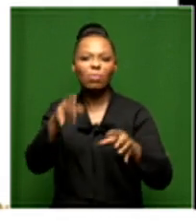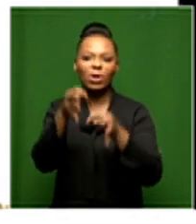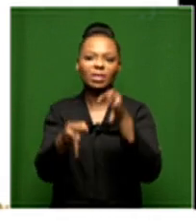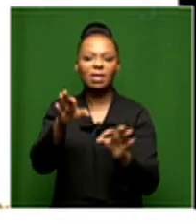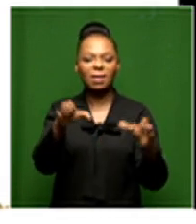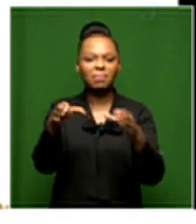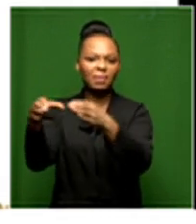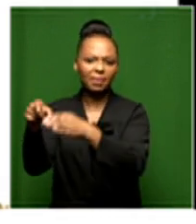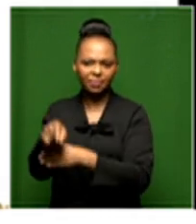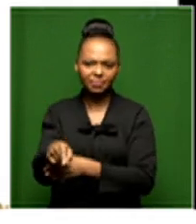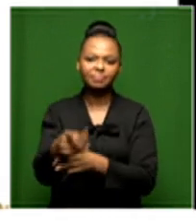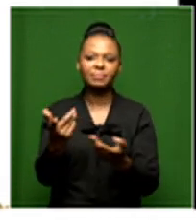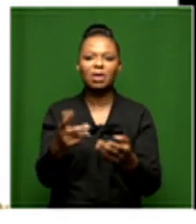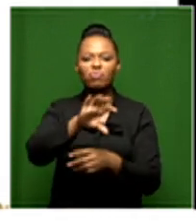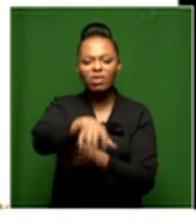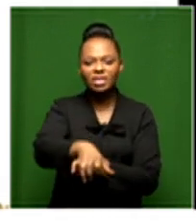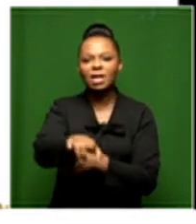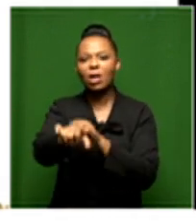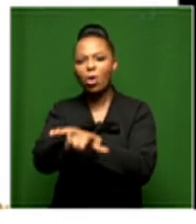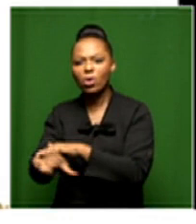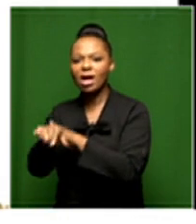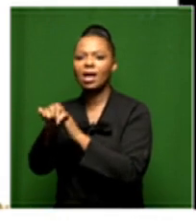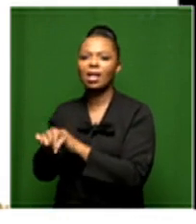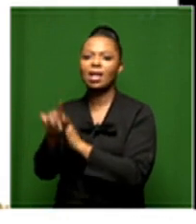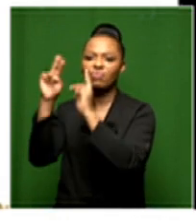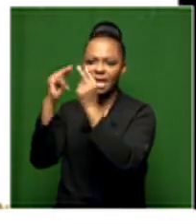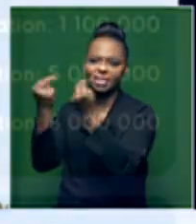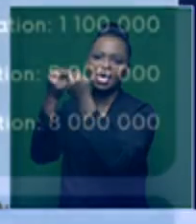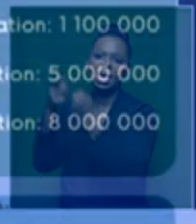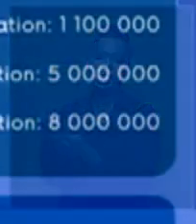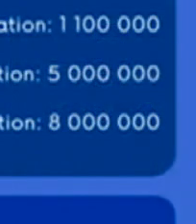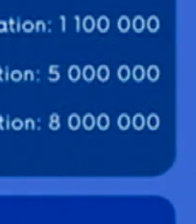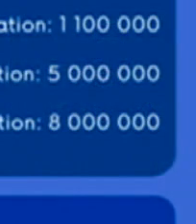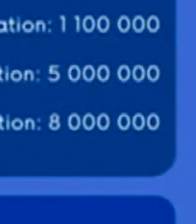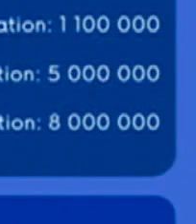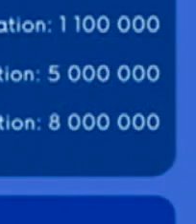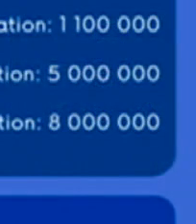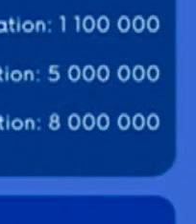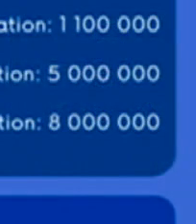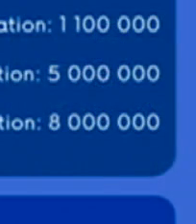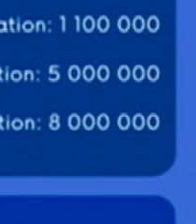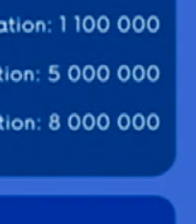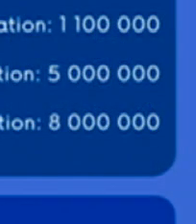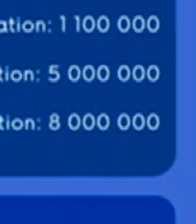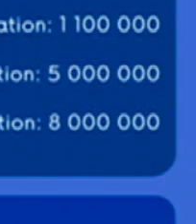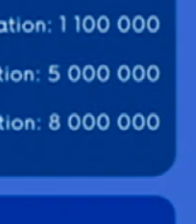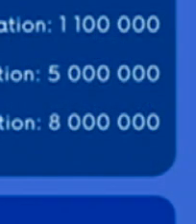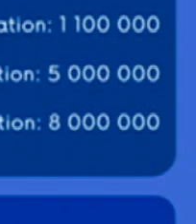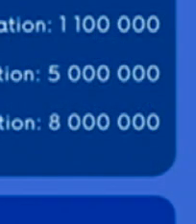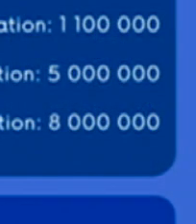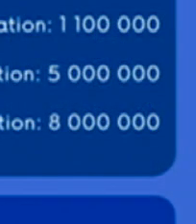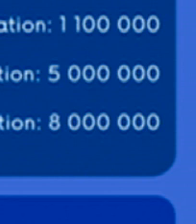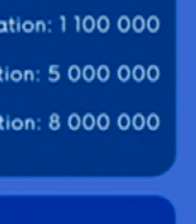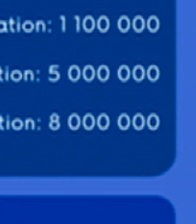political levels, whether they're provincial, local, national, including ministers, etc. So the Ministerial